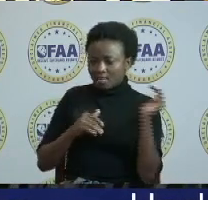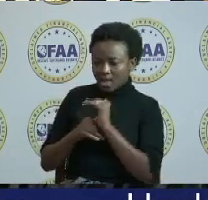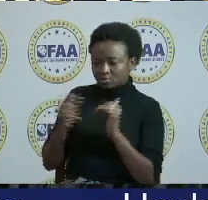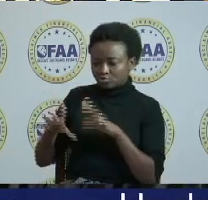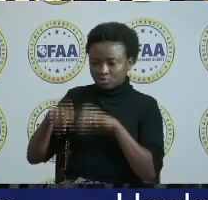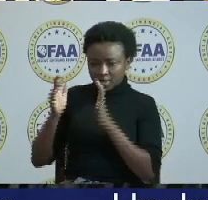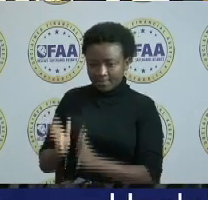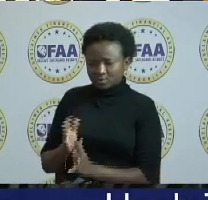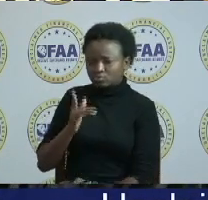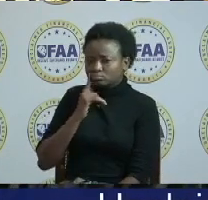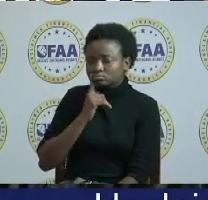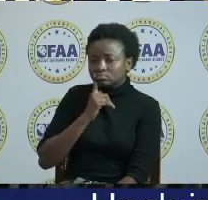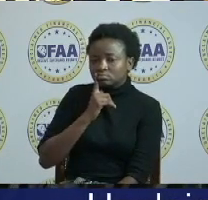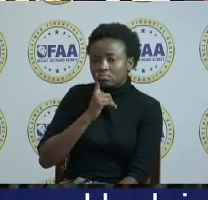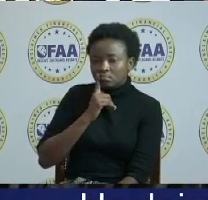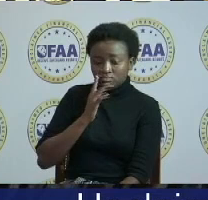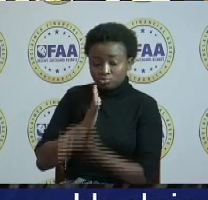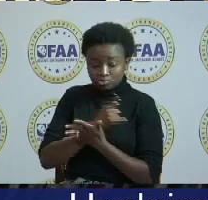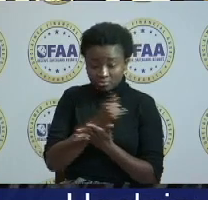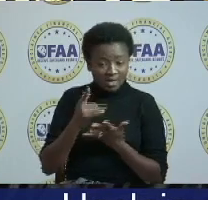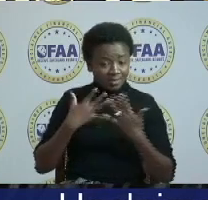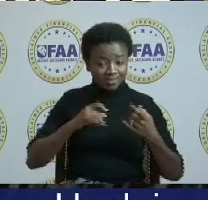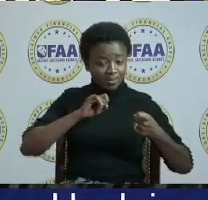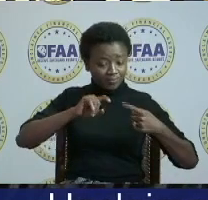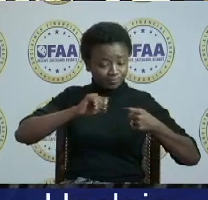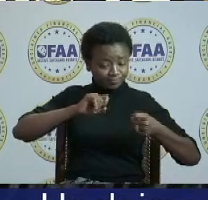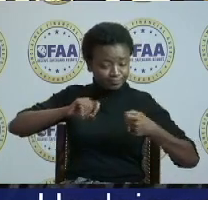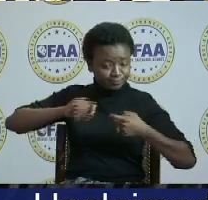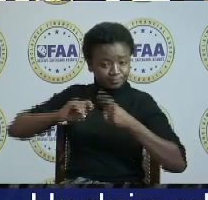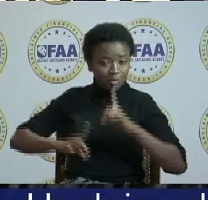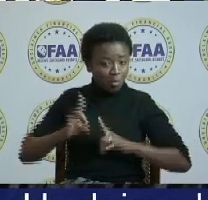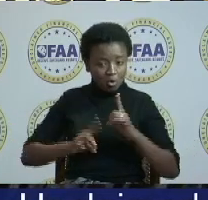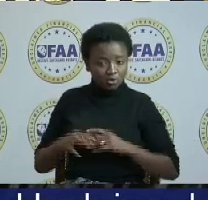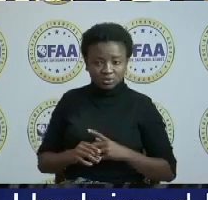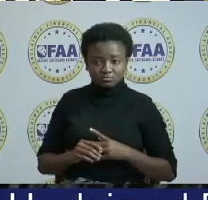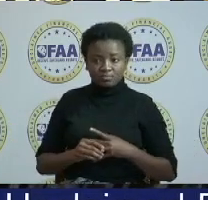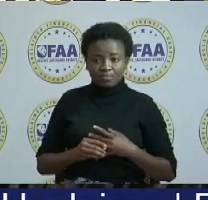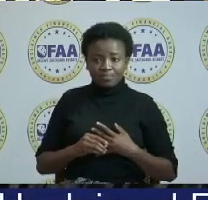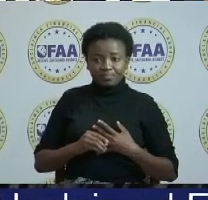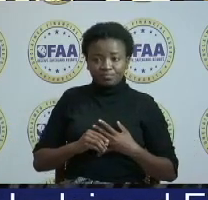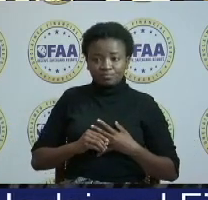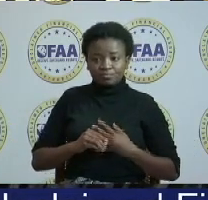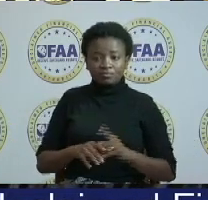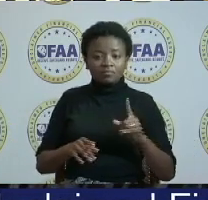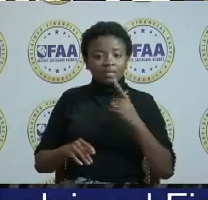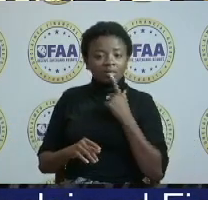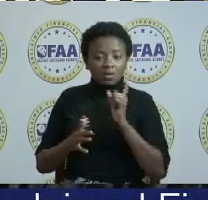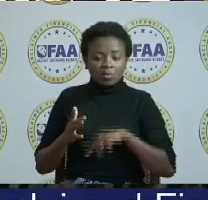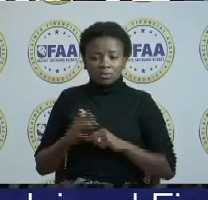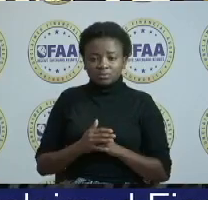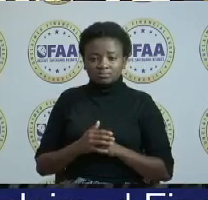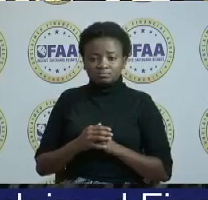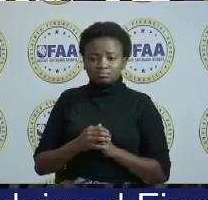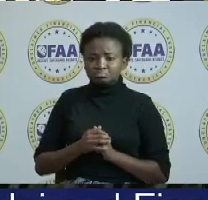we have a platform which is really effective in keeping this conversation going. Now, he asks, and he writes here, for Chairman,